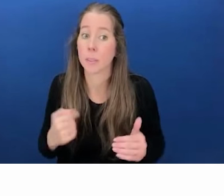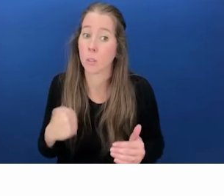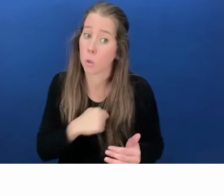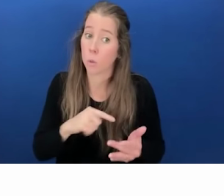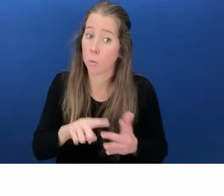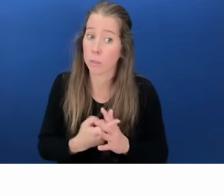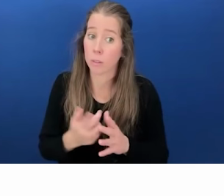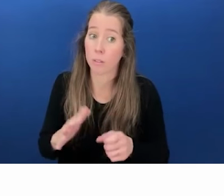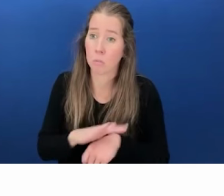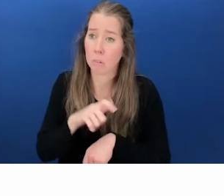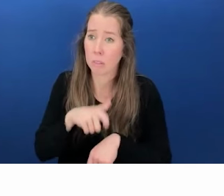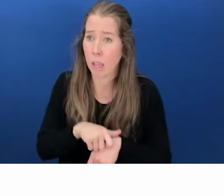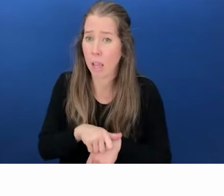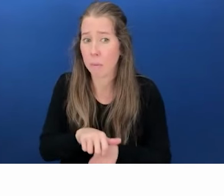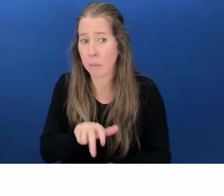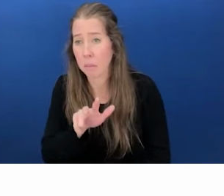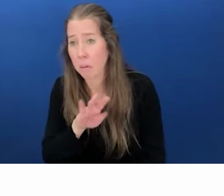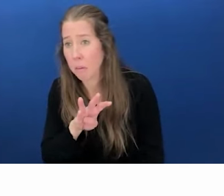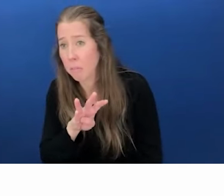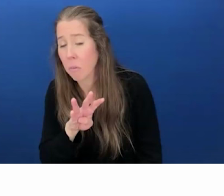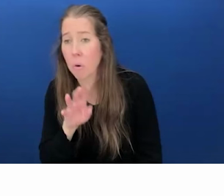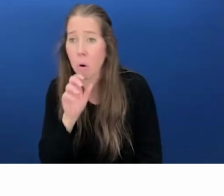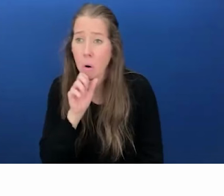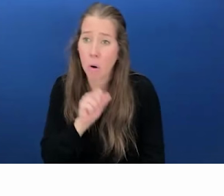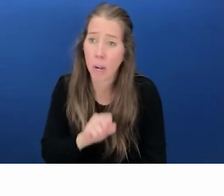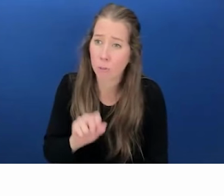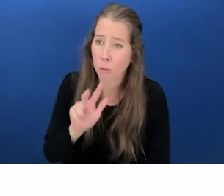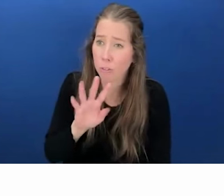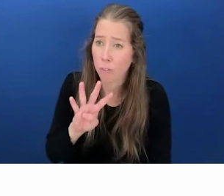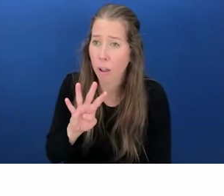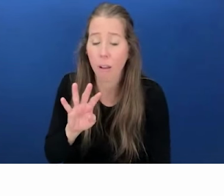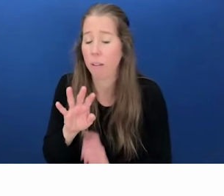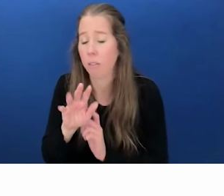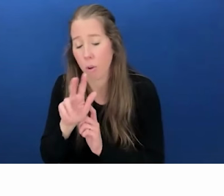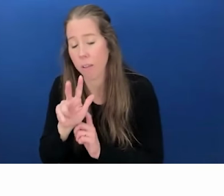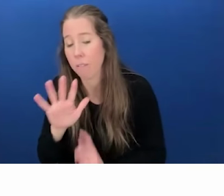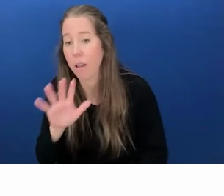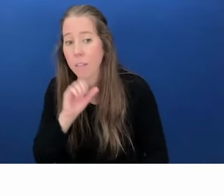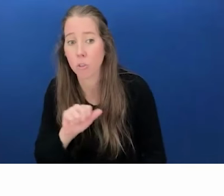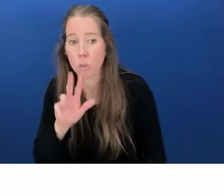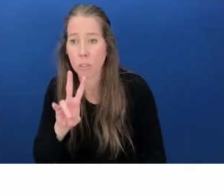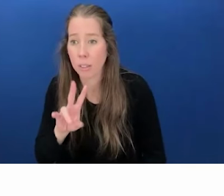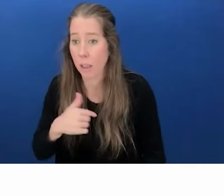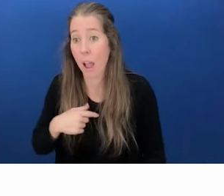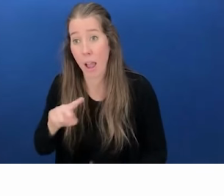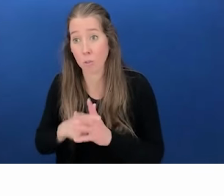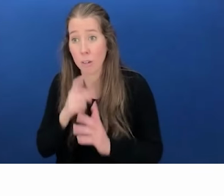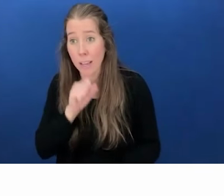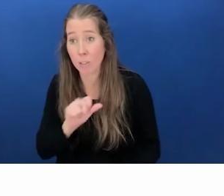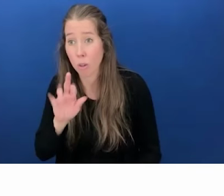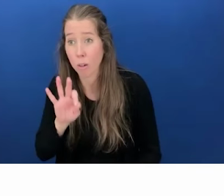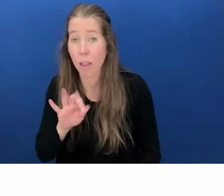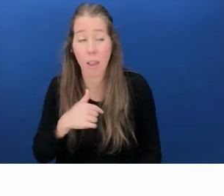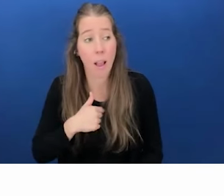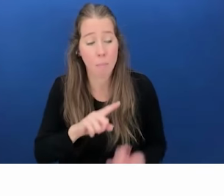full-time 34, 35, even 37 now. I started when I was 39. I just met an old friend of mine from elementary school who's